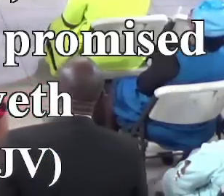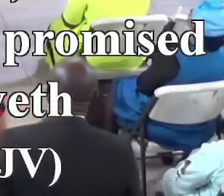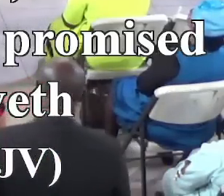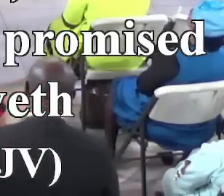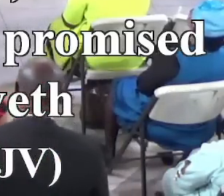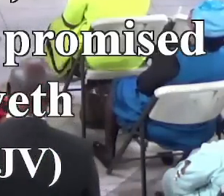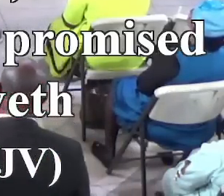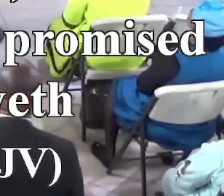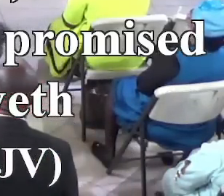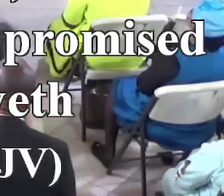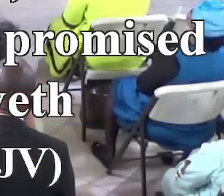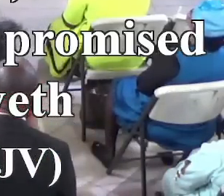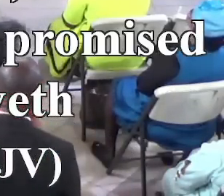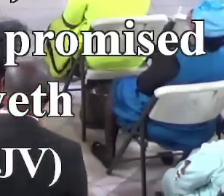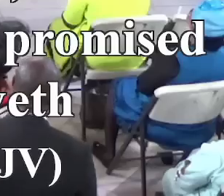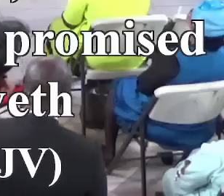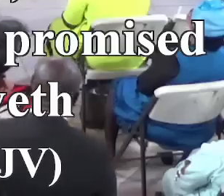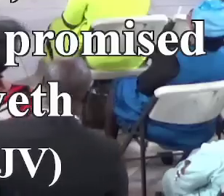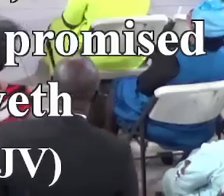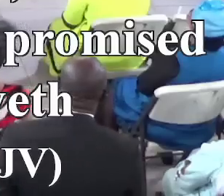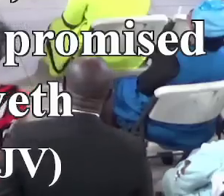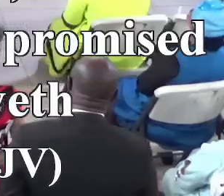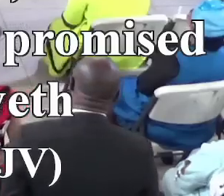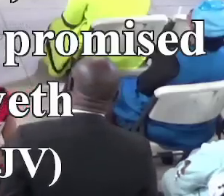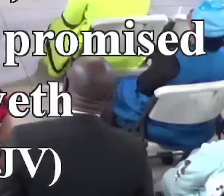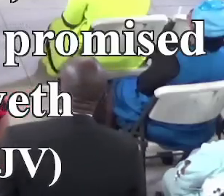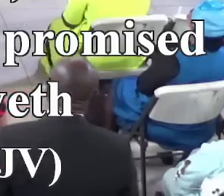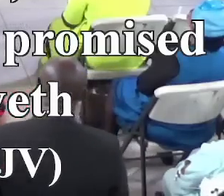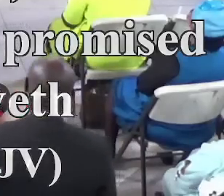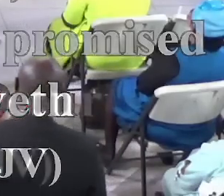the land that floweth with milk and honey.